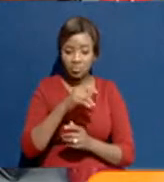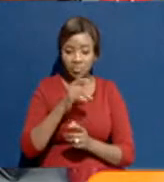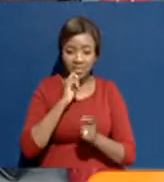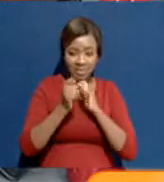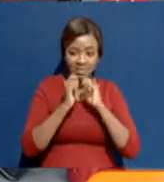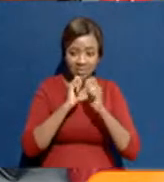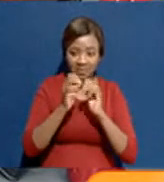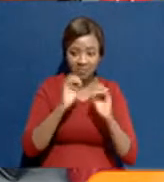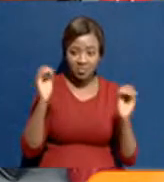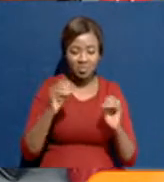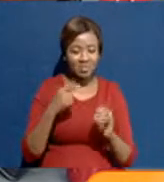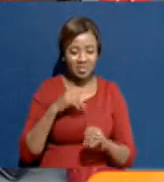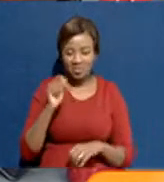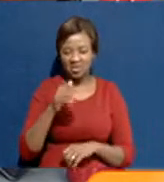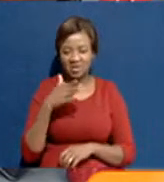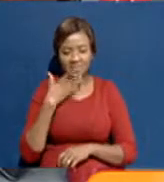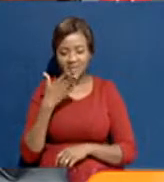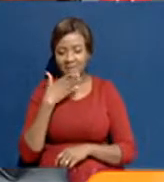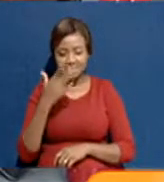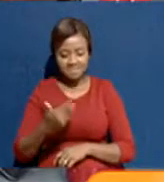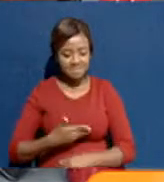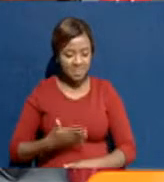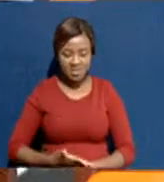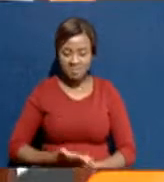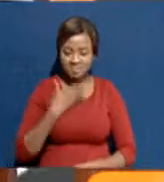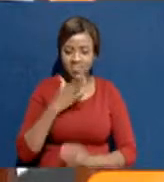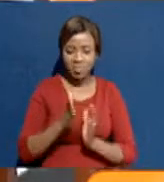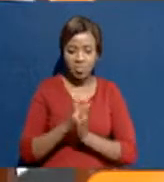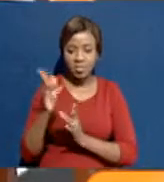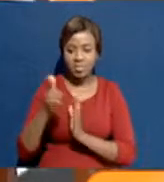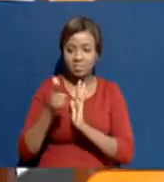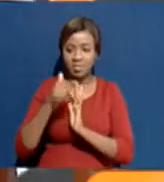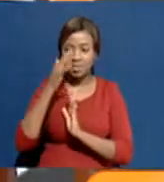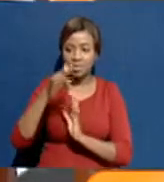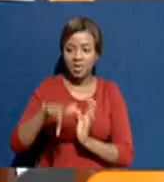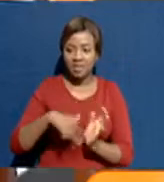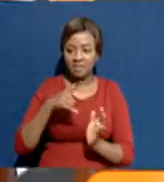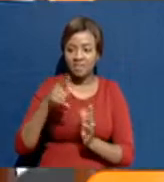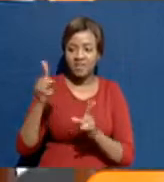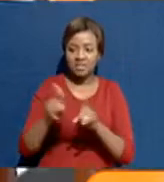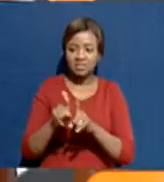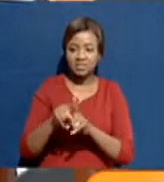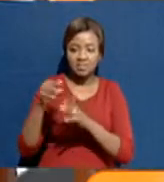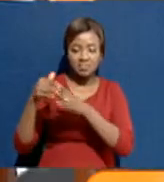than 5 years? You said you were very angry. Yes, I was very angry with the media. I felt that